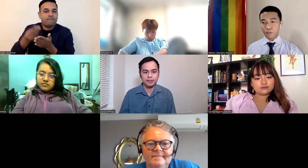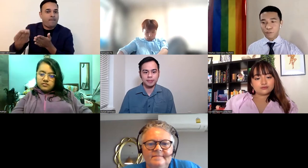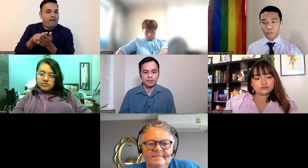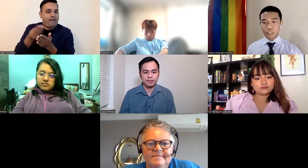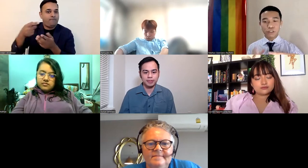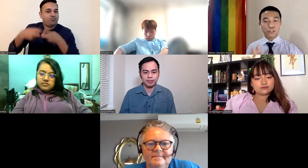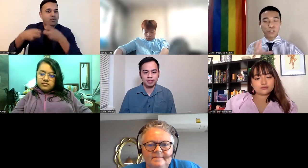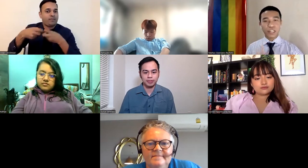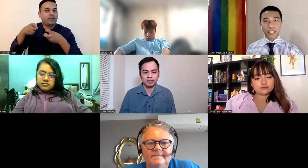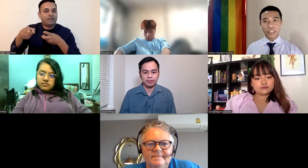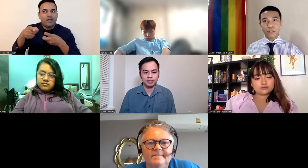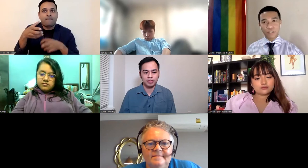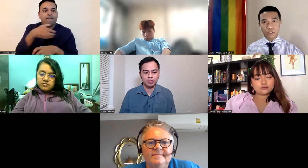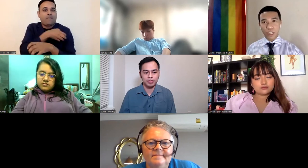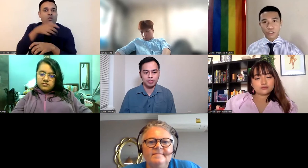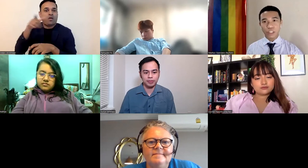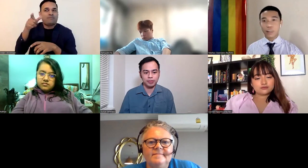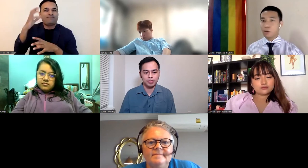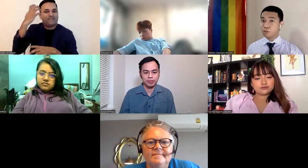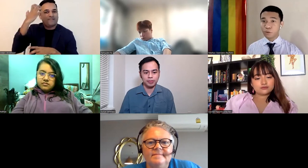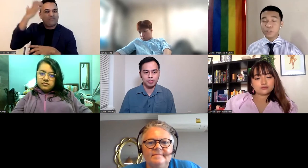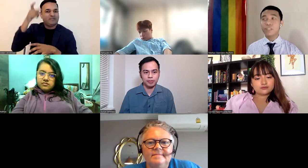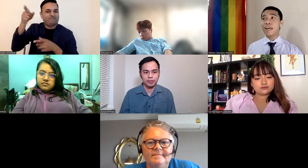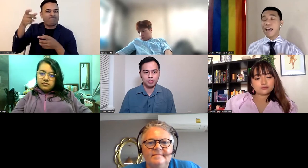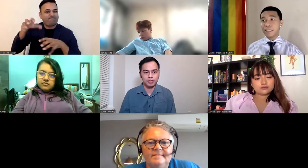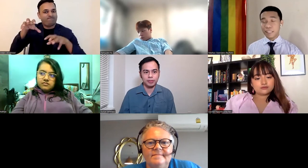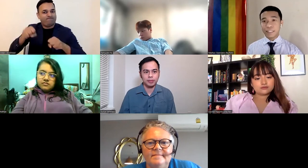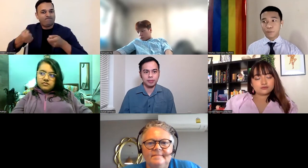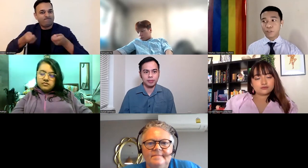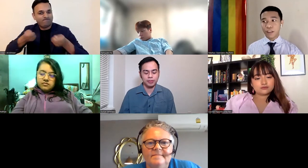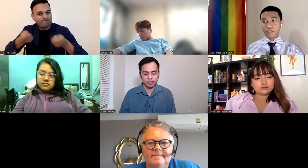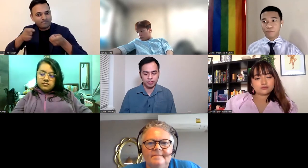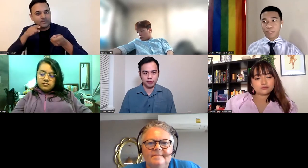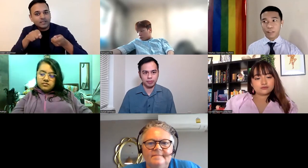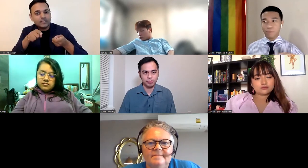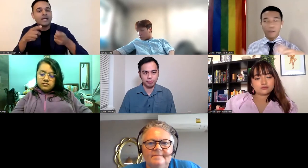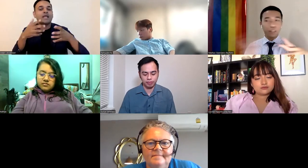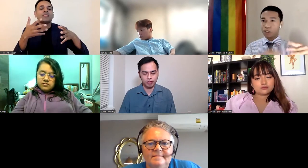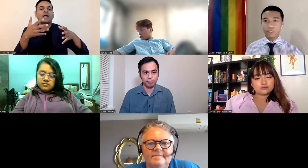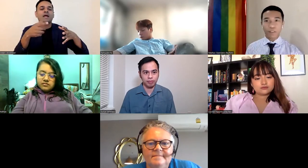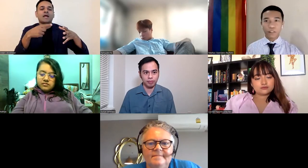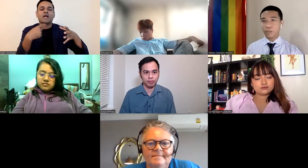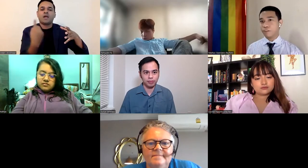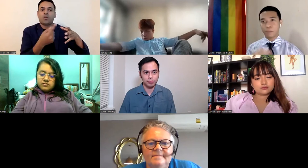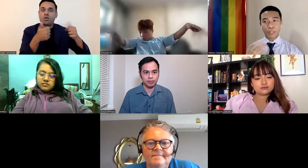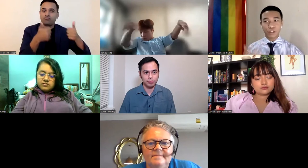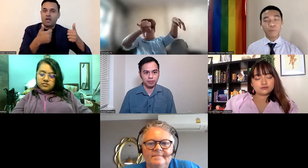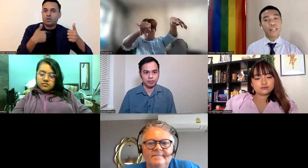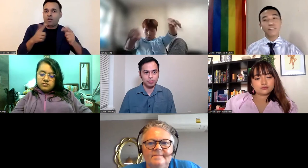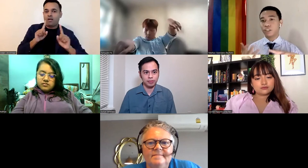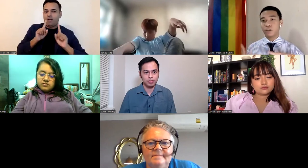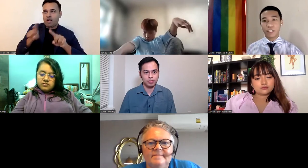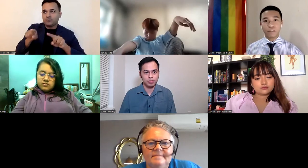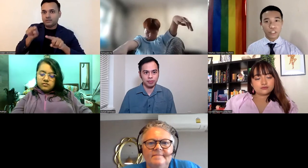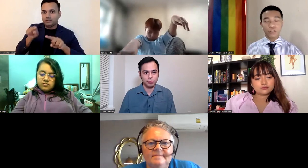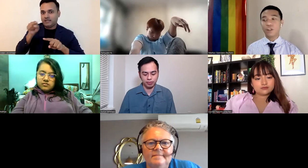policies, if we've institutionalized inclusive education in our schools, I think that we could have everything will just follow, like from the